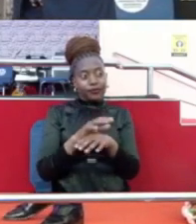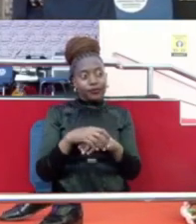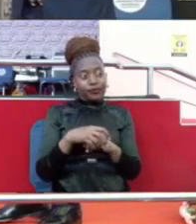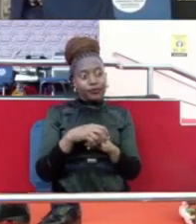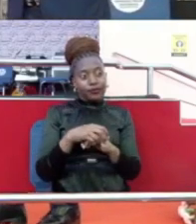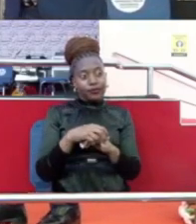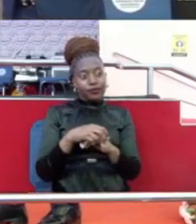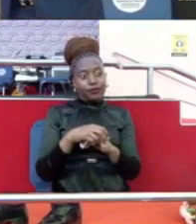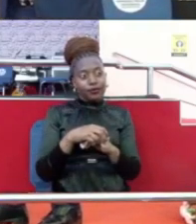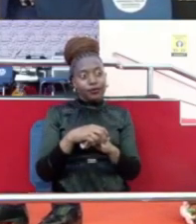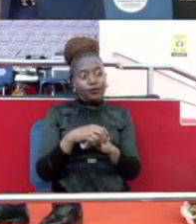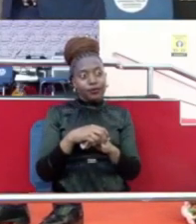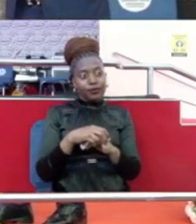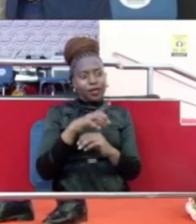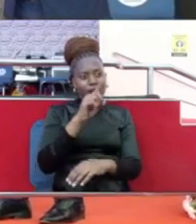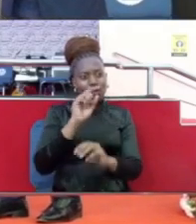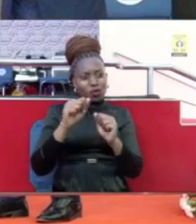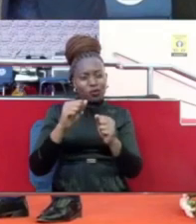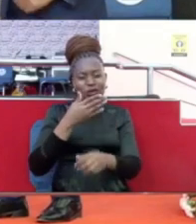And you'd say, I think I'm hearing the devil.